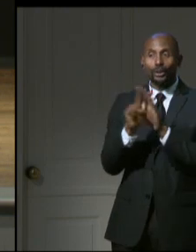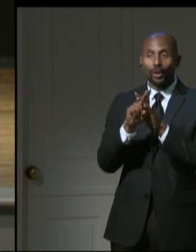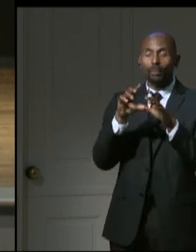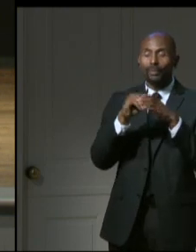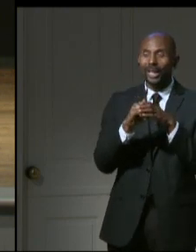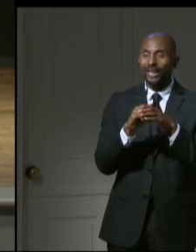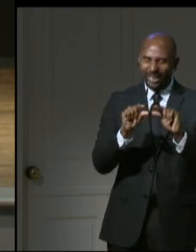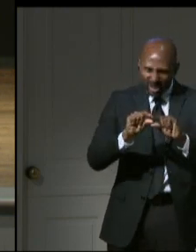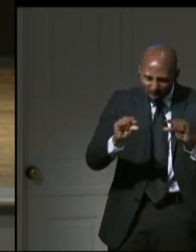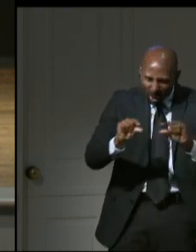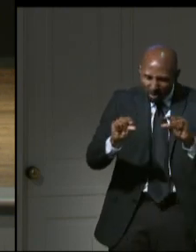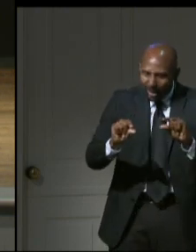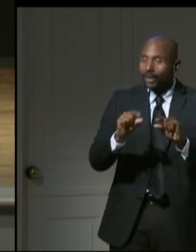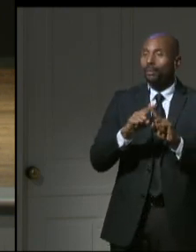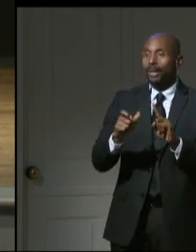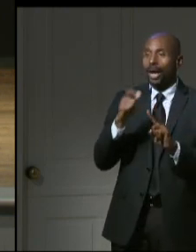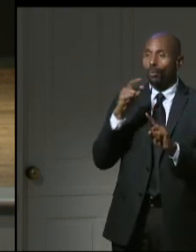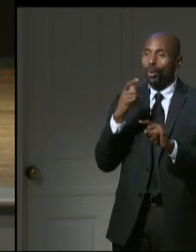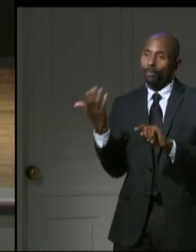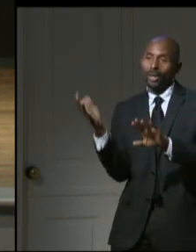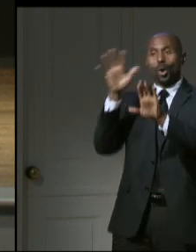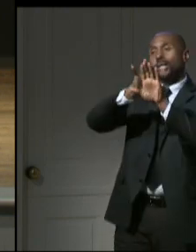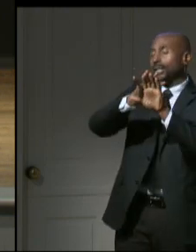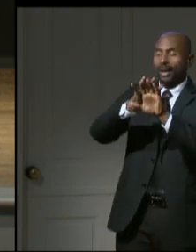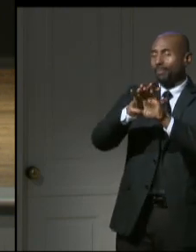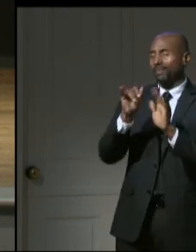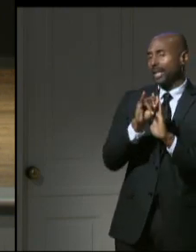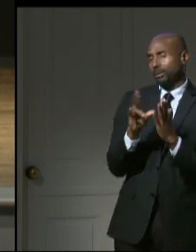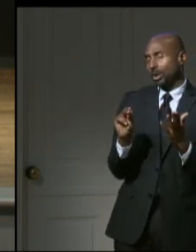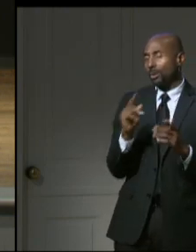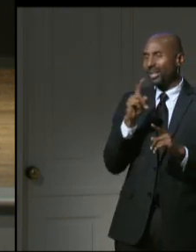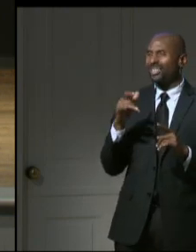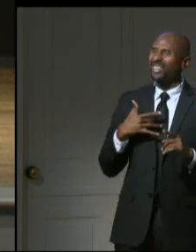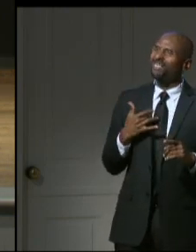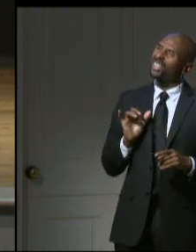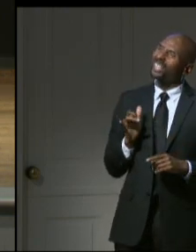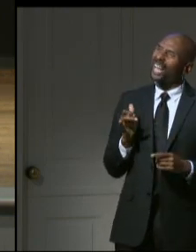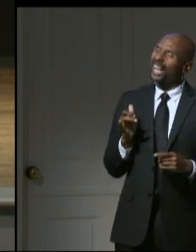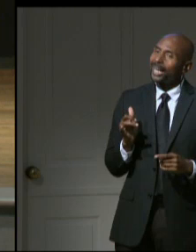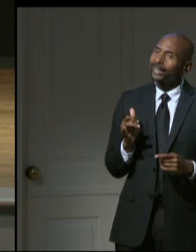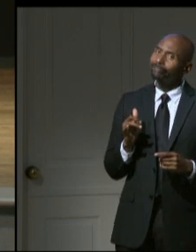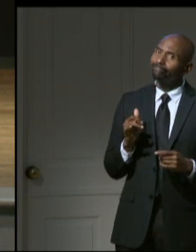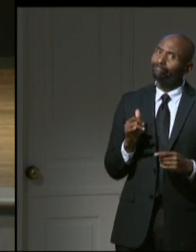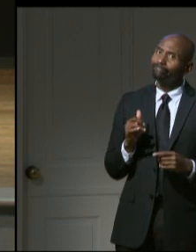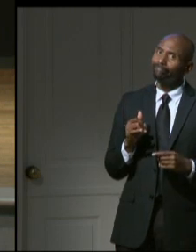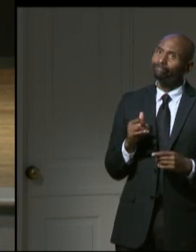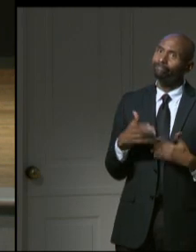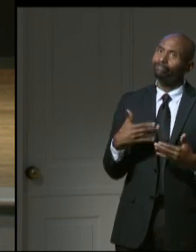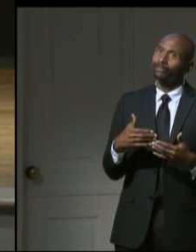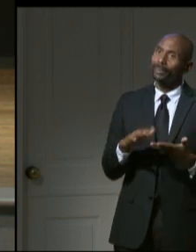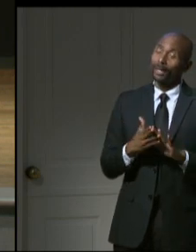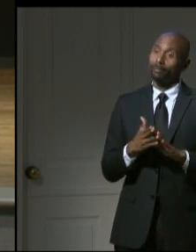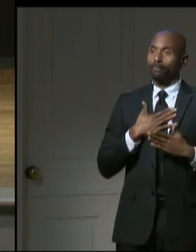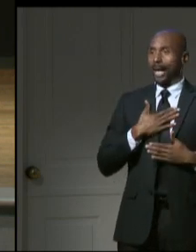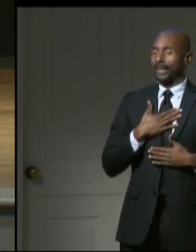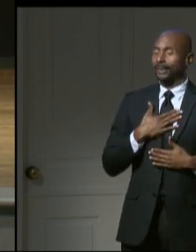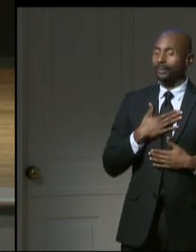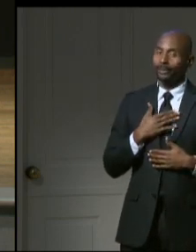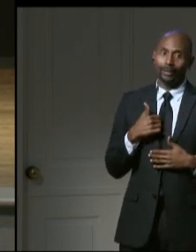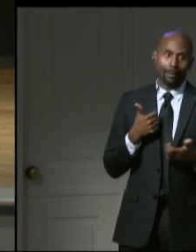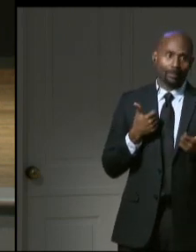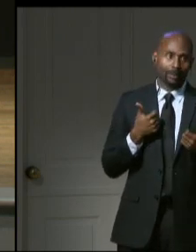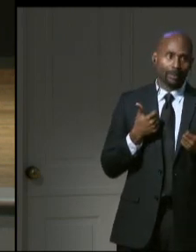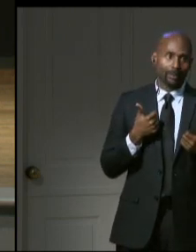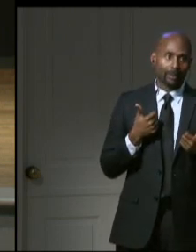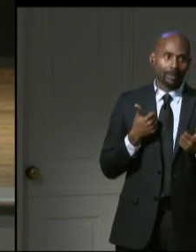small print, but I will not put it on top of the image, right? Because it feels like at some point it becomes mine. And of course, I'm trying to be careful